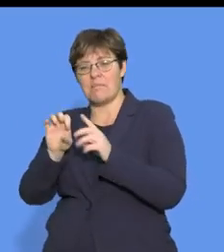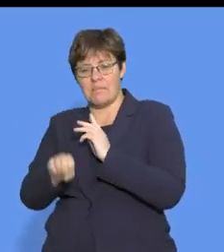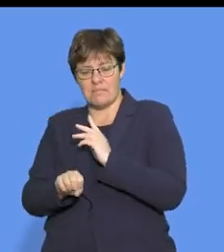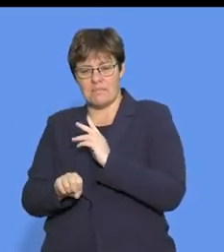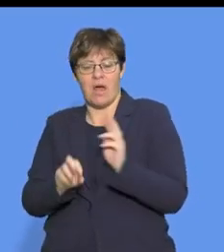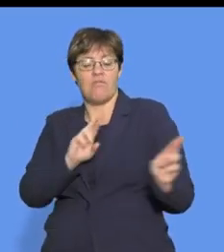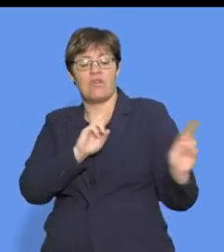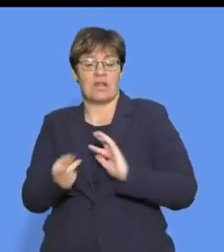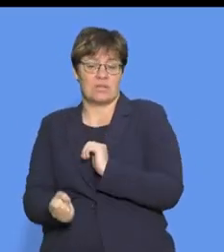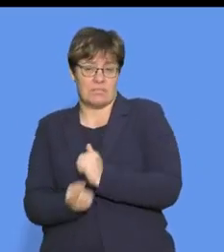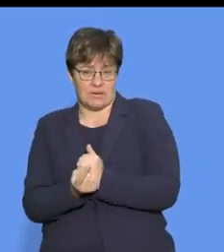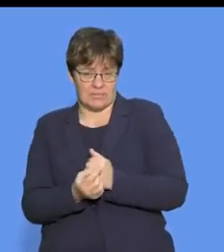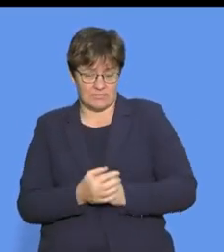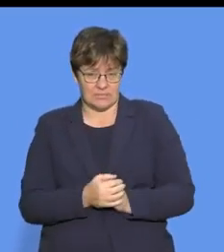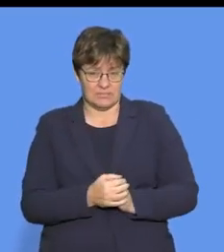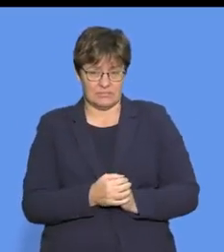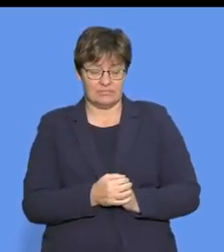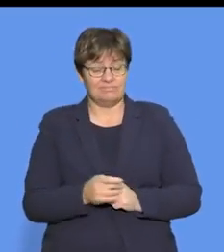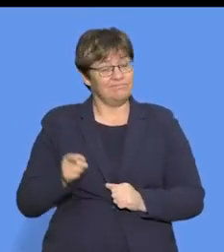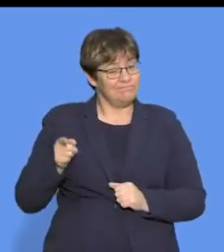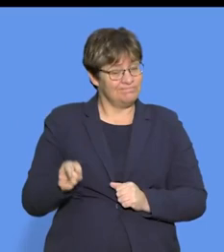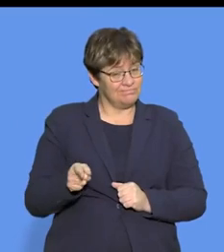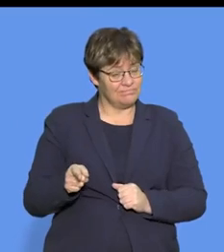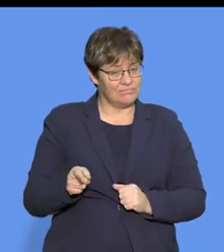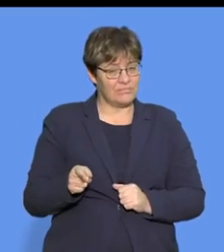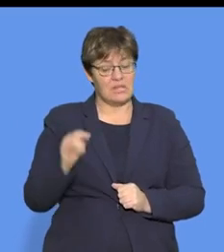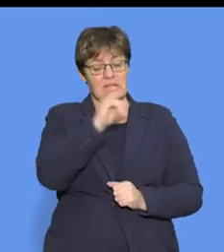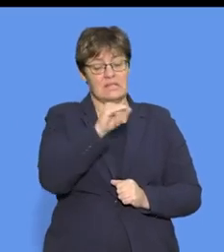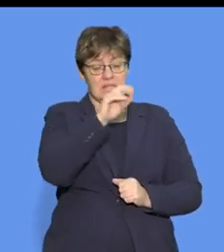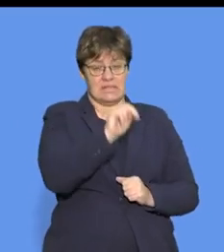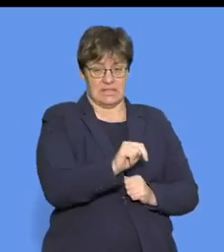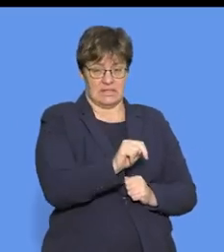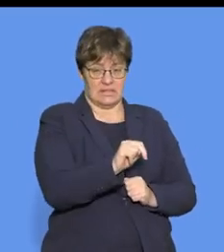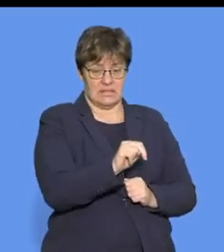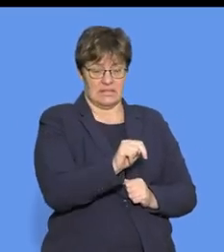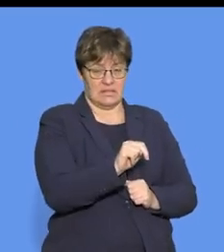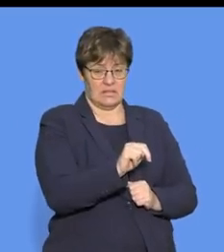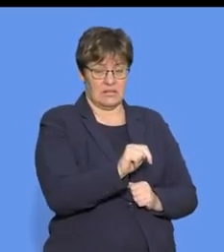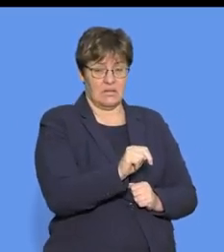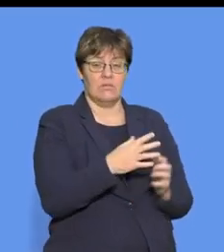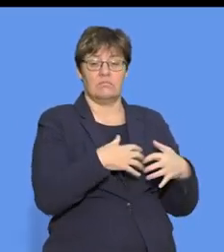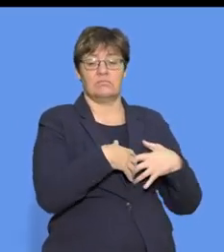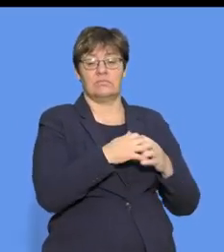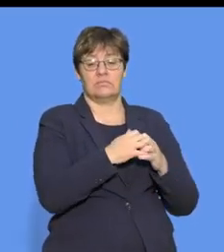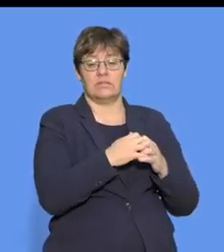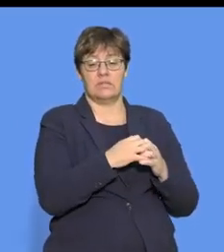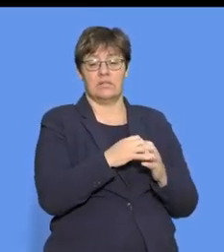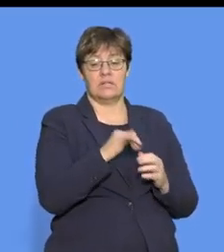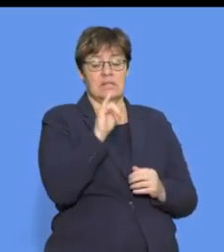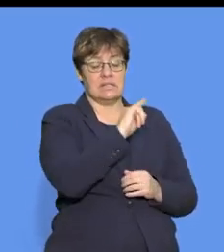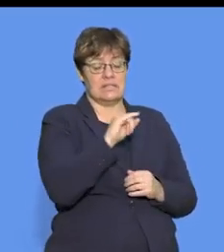are certain types of reactions happening here. In this case, zinc is going to